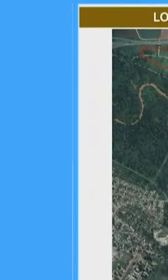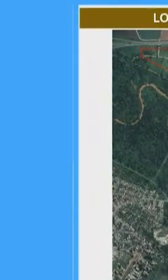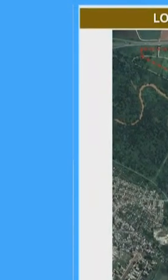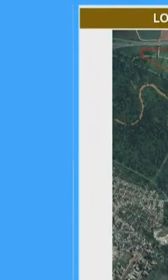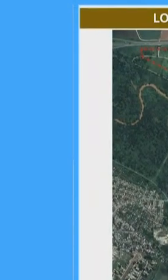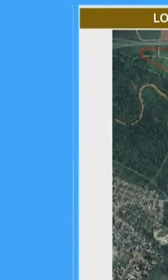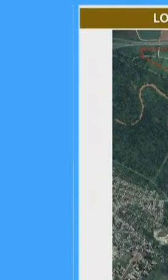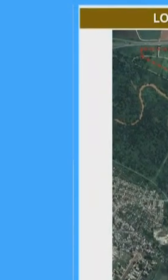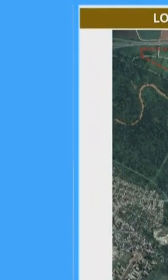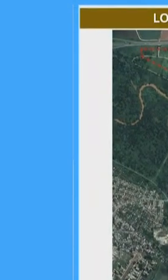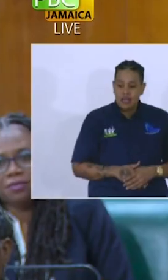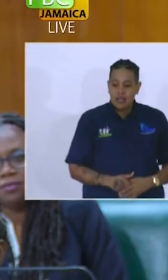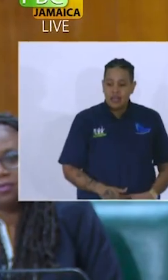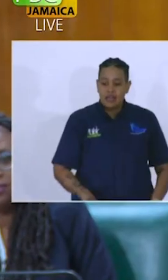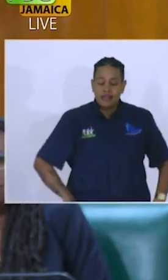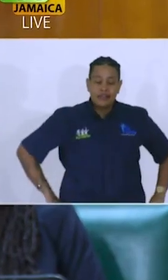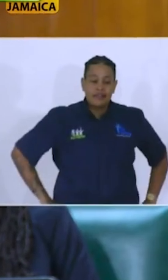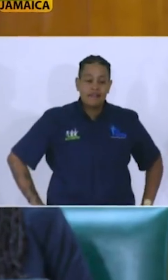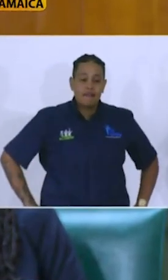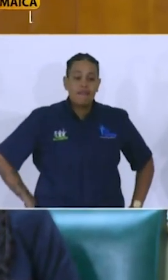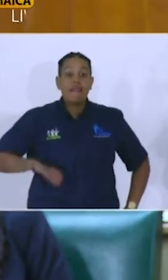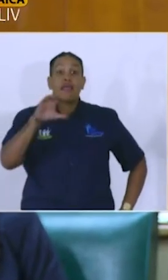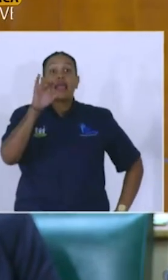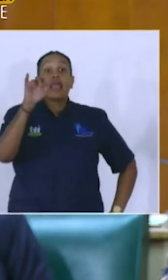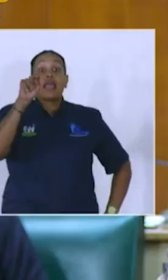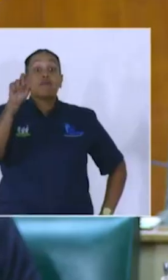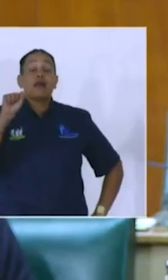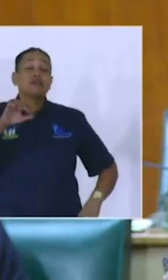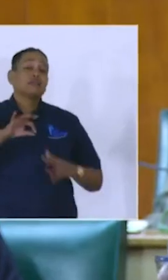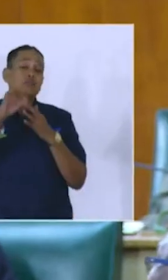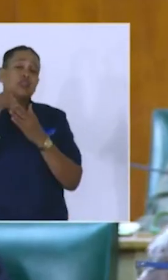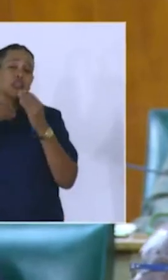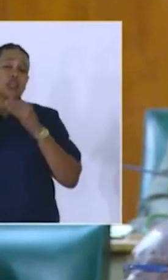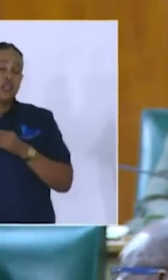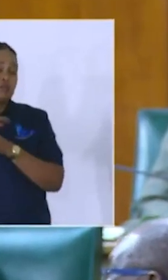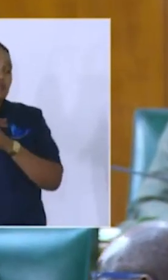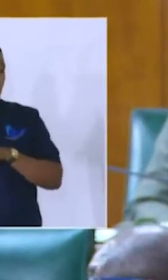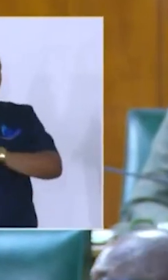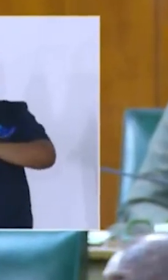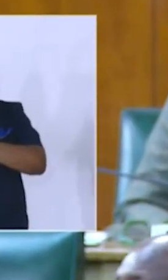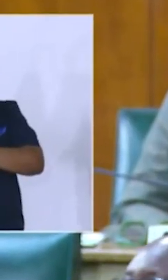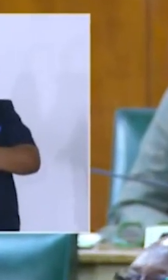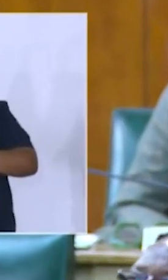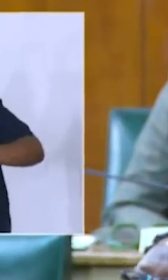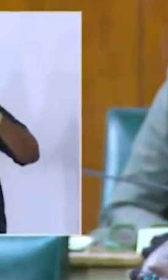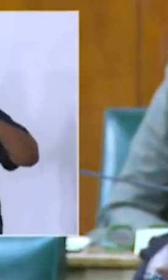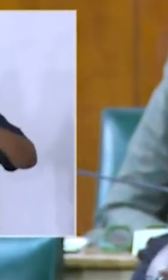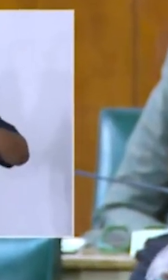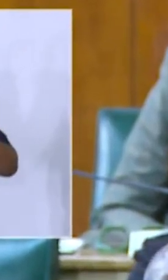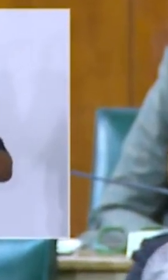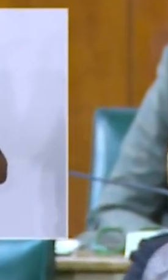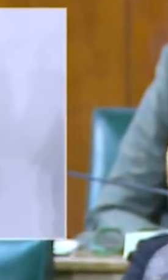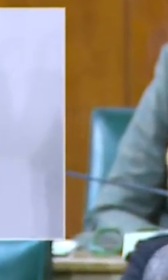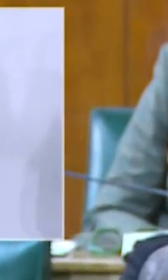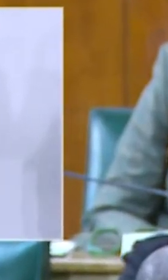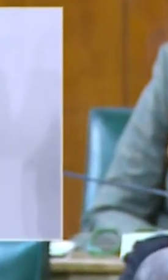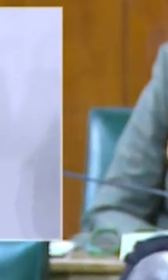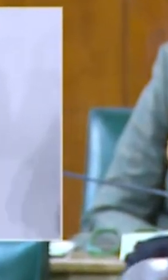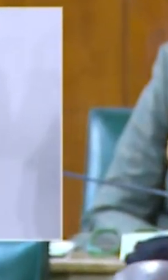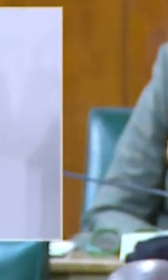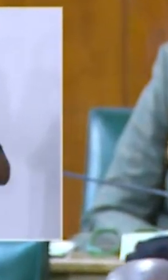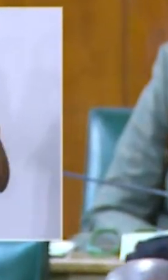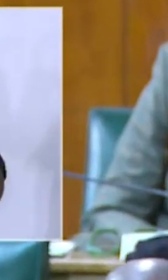immediate vicinity of the port. The Caymanas Special Economic Zone is set to transform Jamaica's logistics and manufacturing